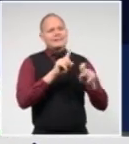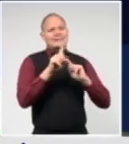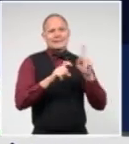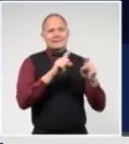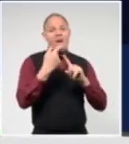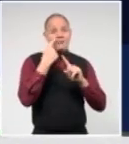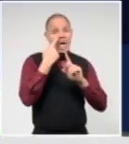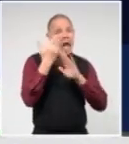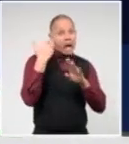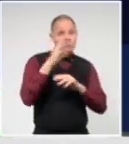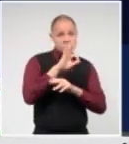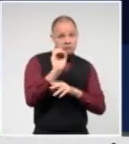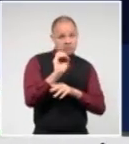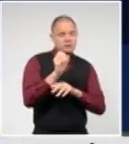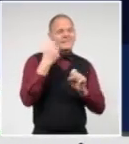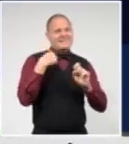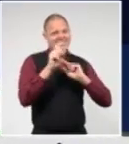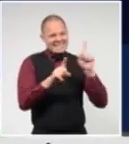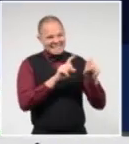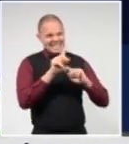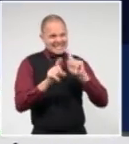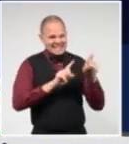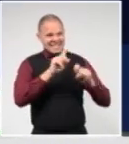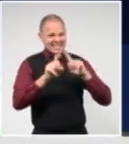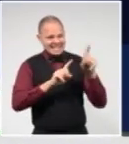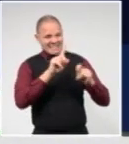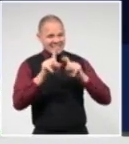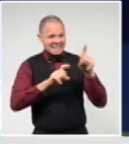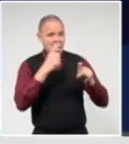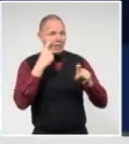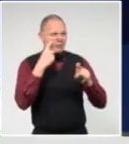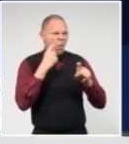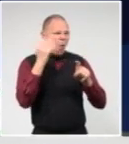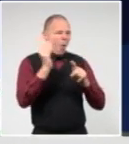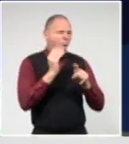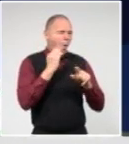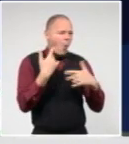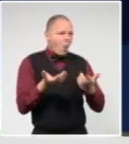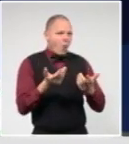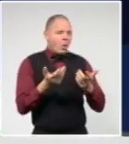one person to have tested positive for the virus contracted it abroad.